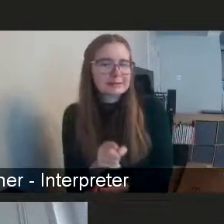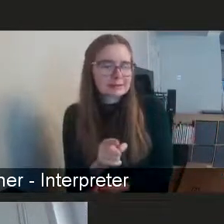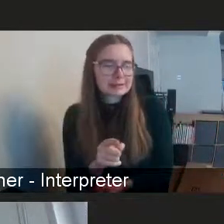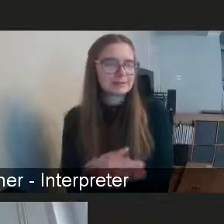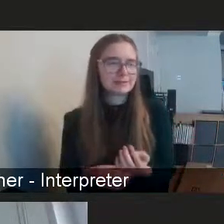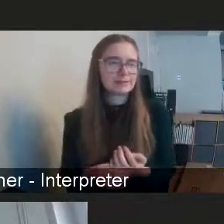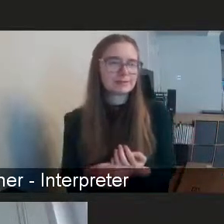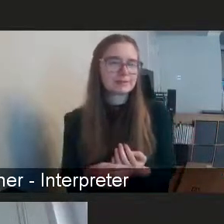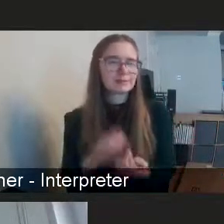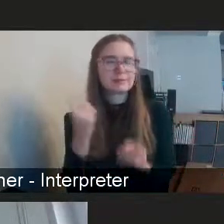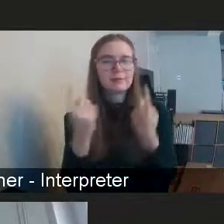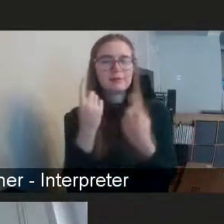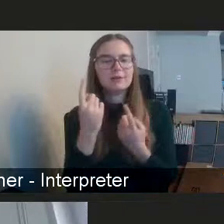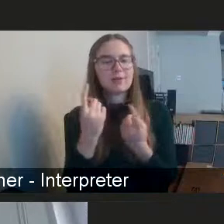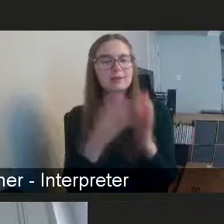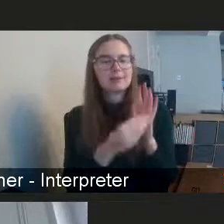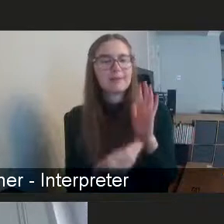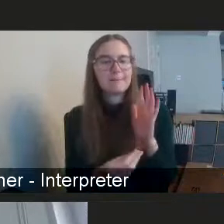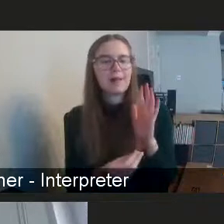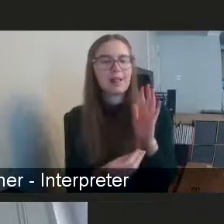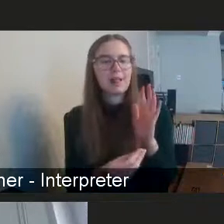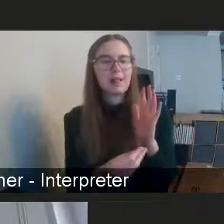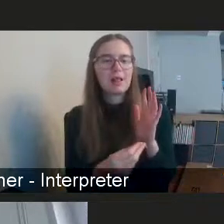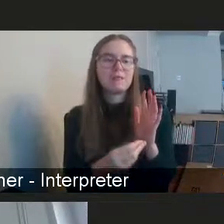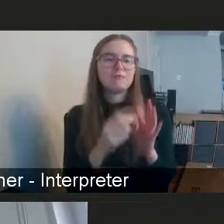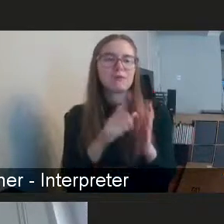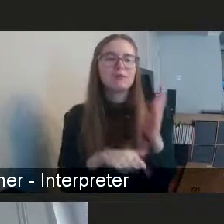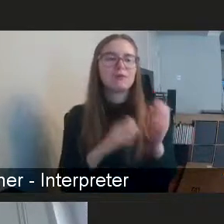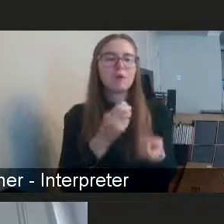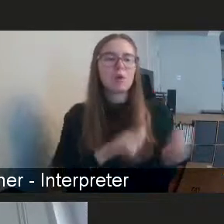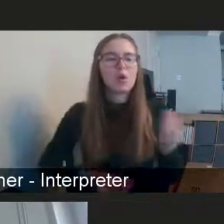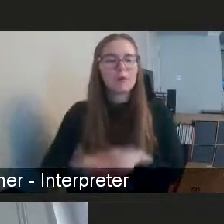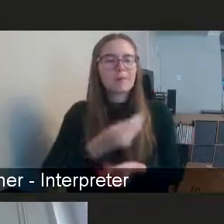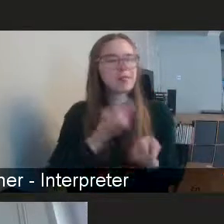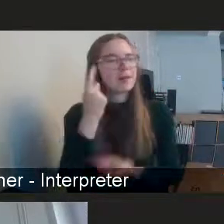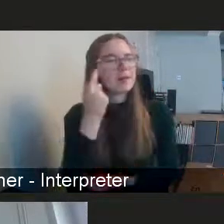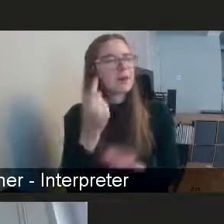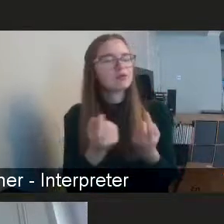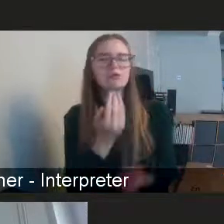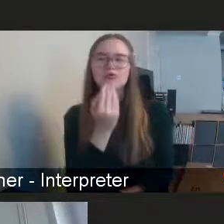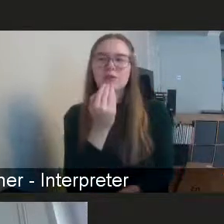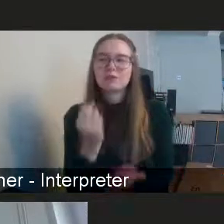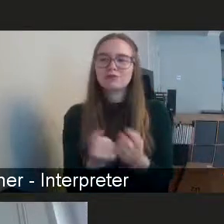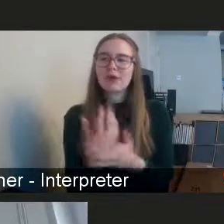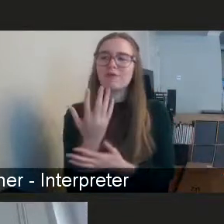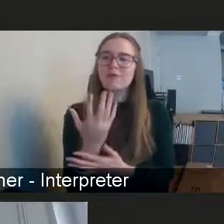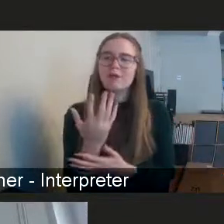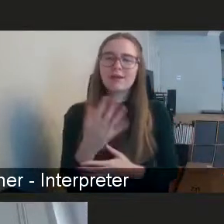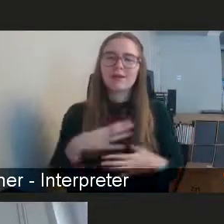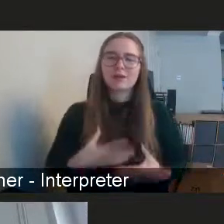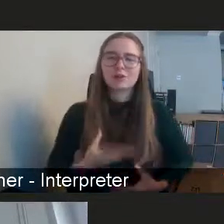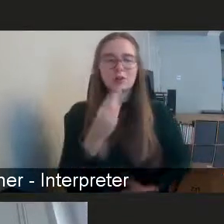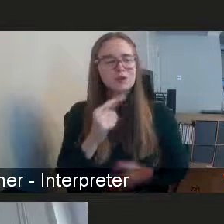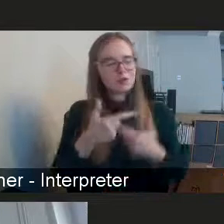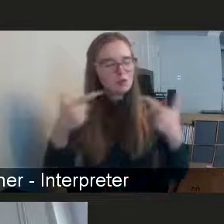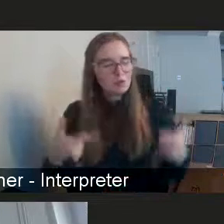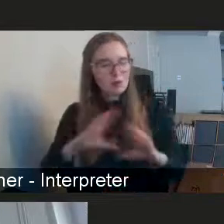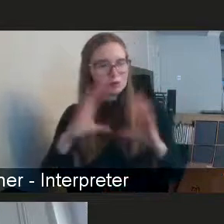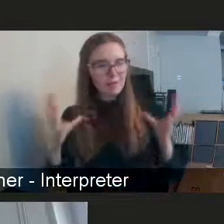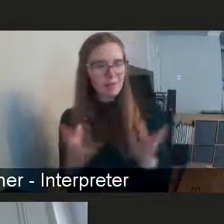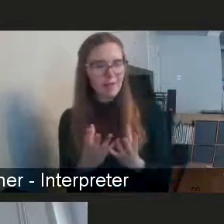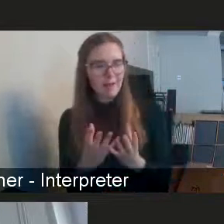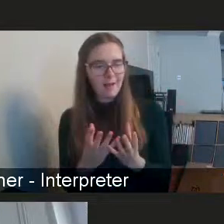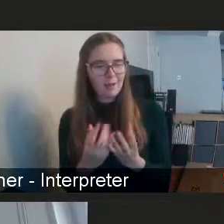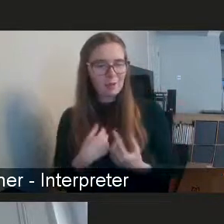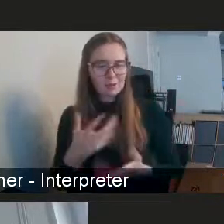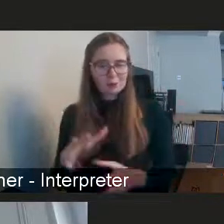the example of doughnut economy, we are talking of green recovery because we used too much of the planet, something that wasn't ours to take, we